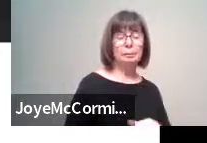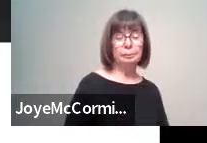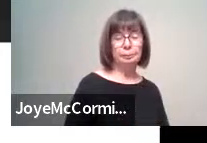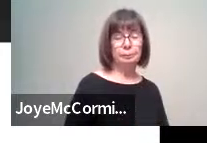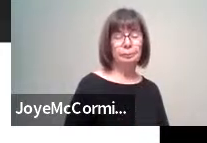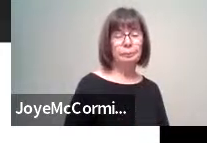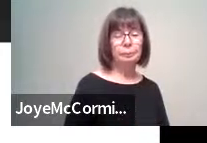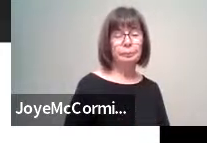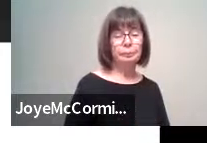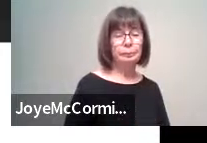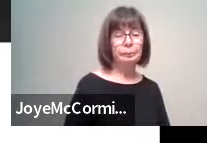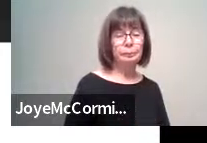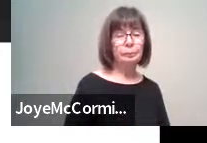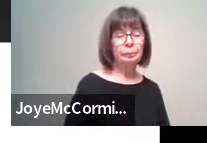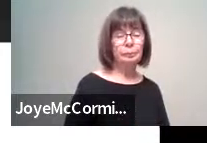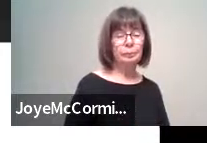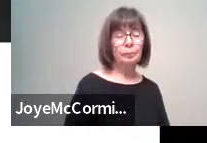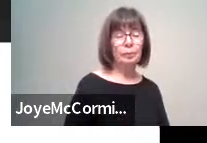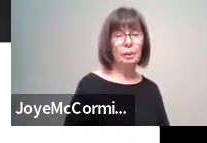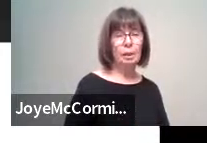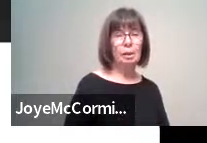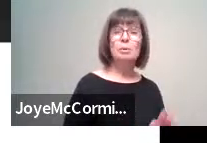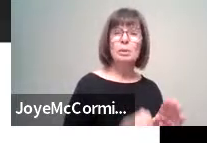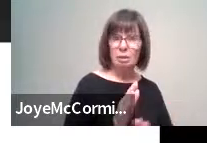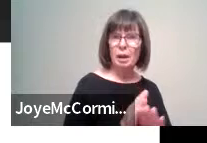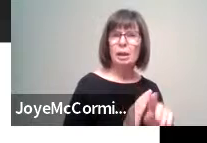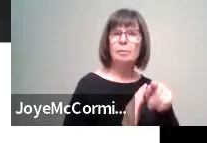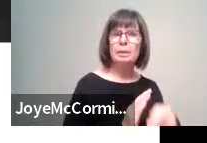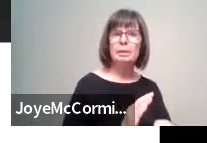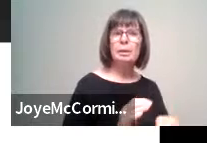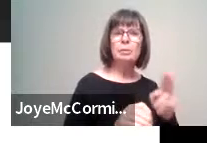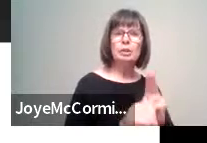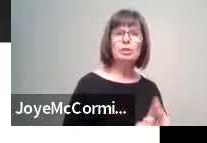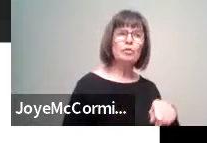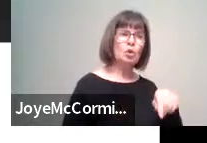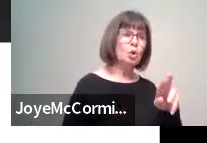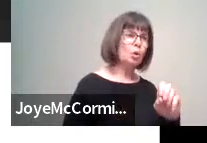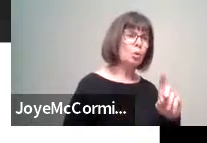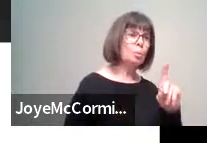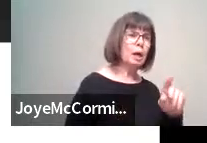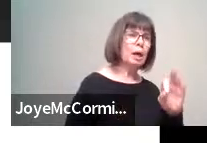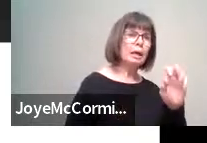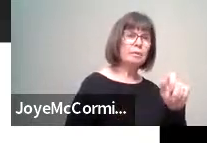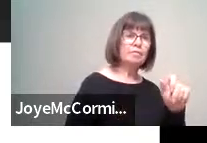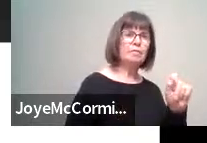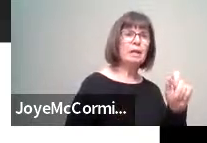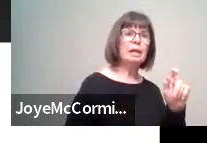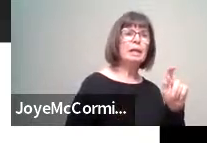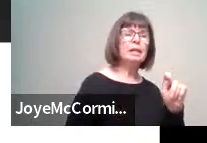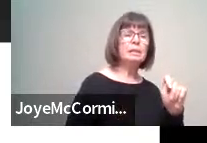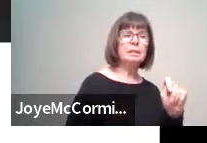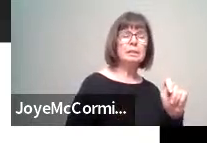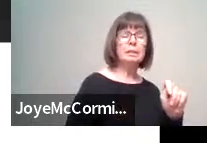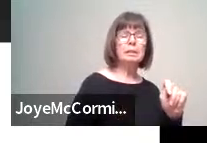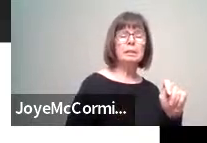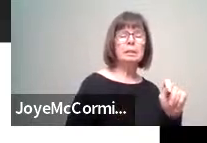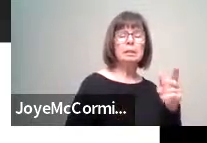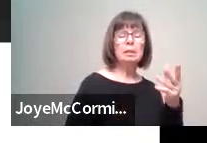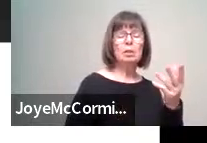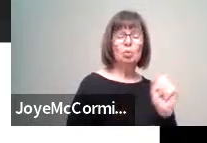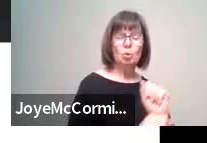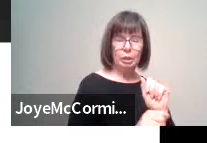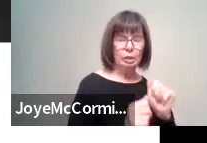and were used during our Pride Fest event, working with partners such as yourself in the